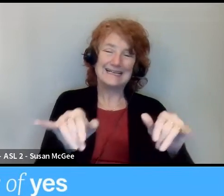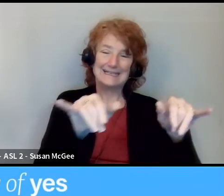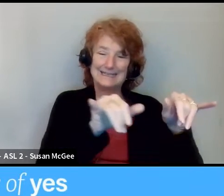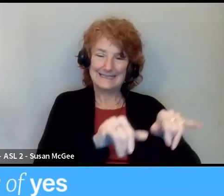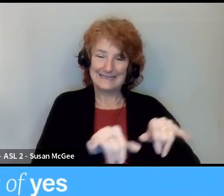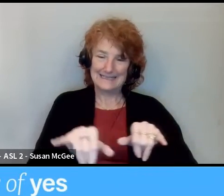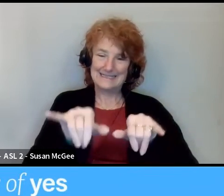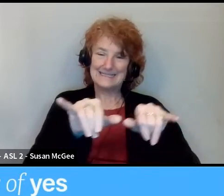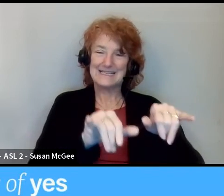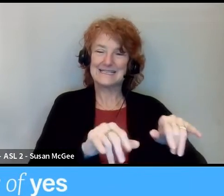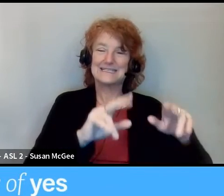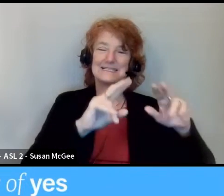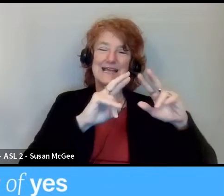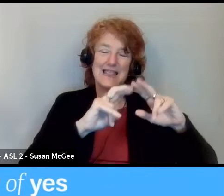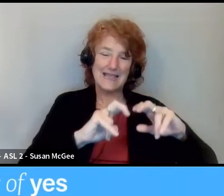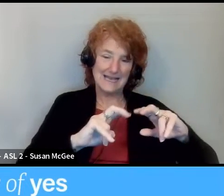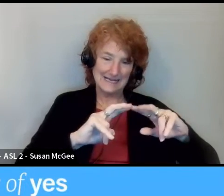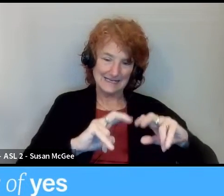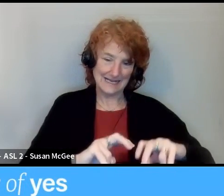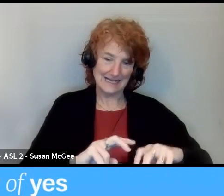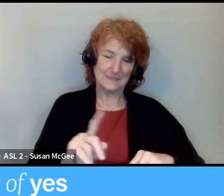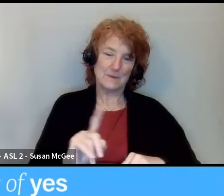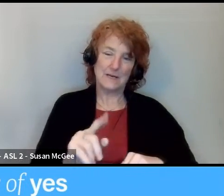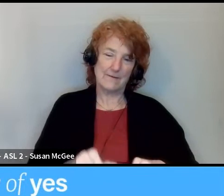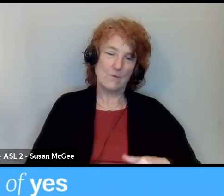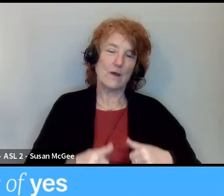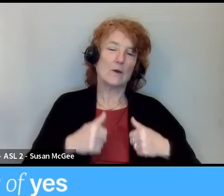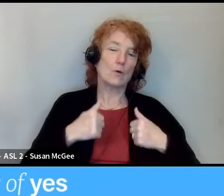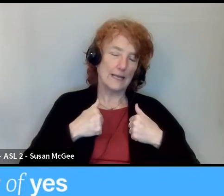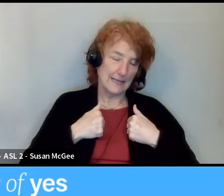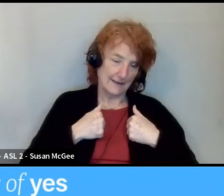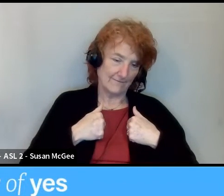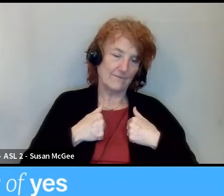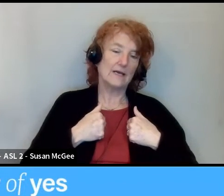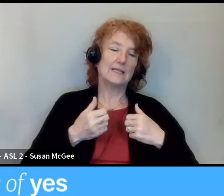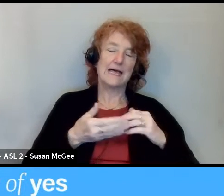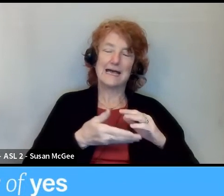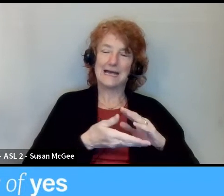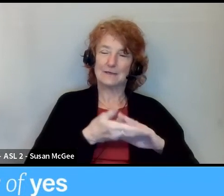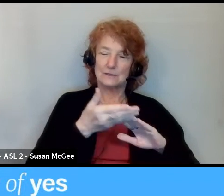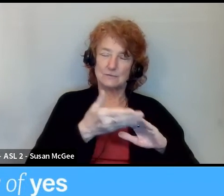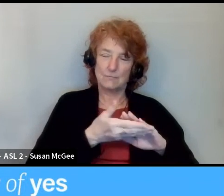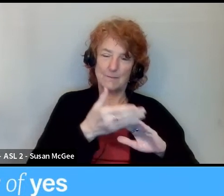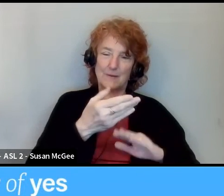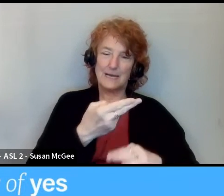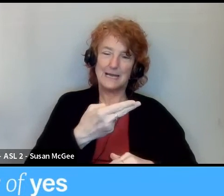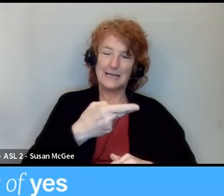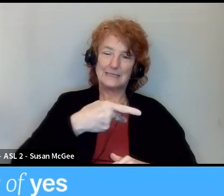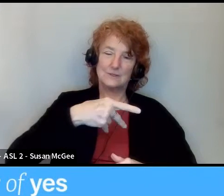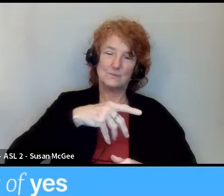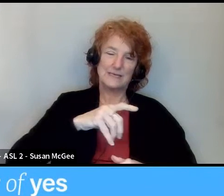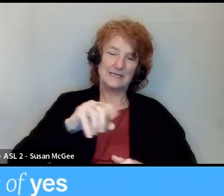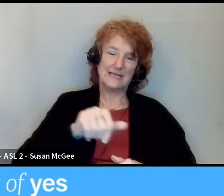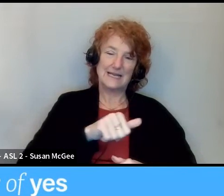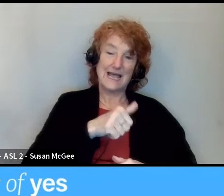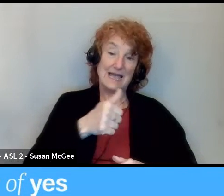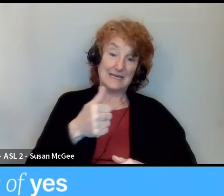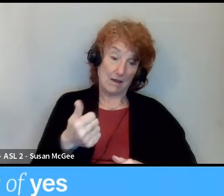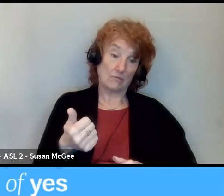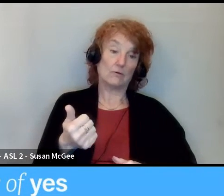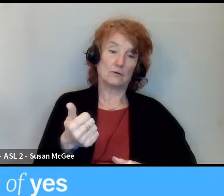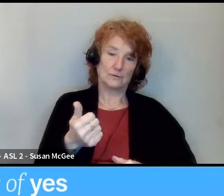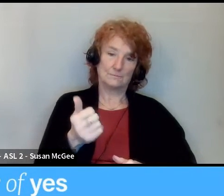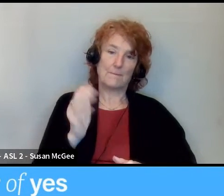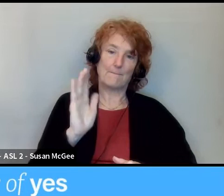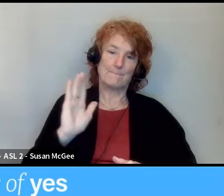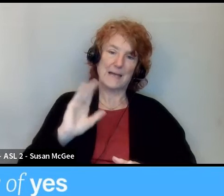housing report, conducted by HPD with other agencies and stakeholders all across the city back in 2020.